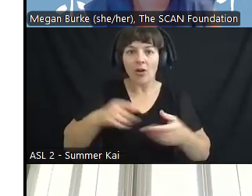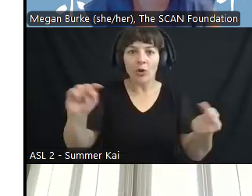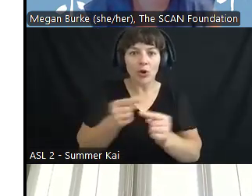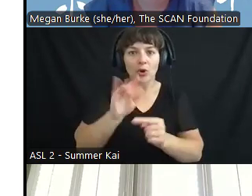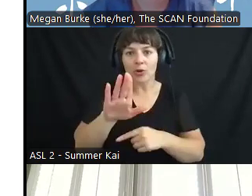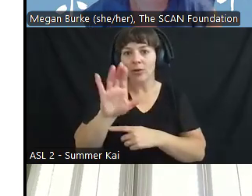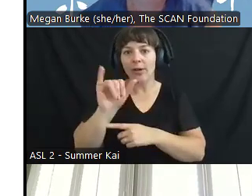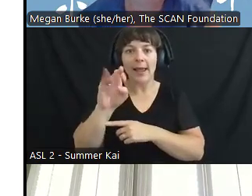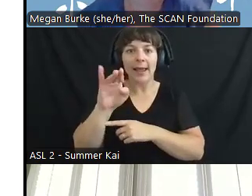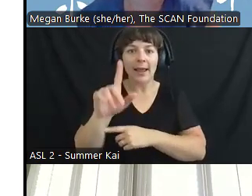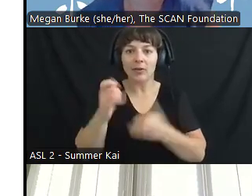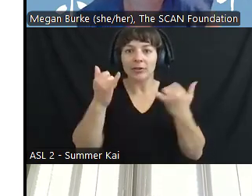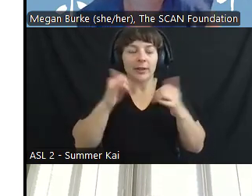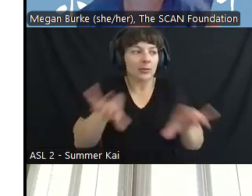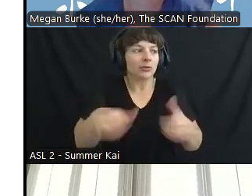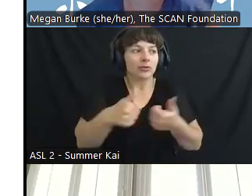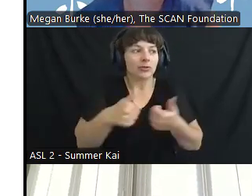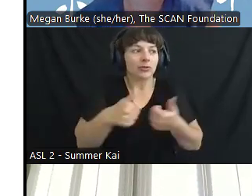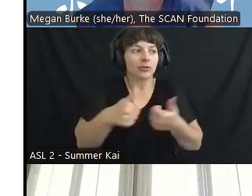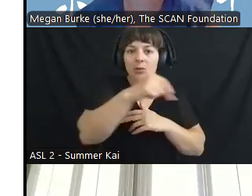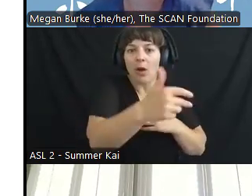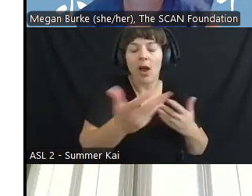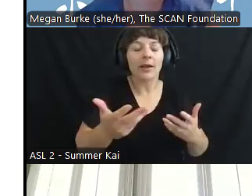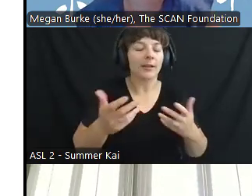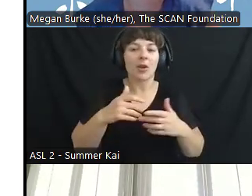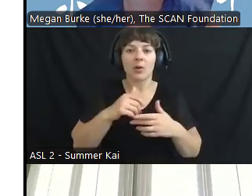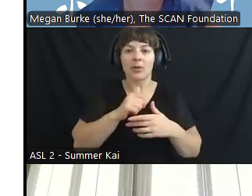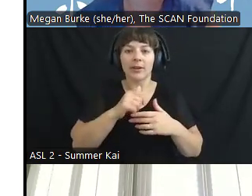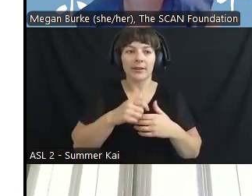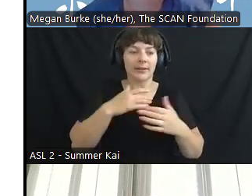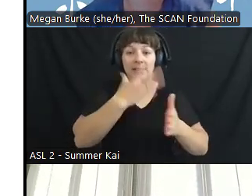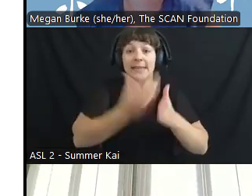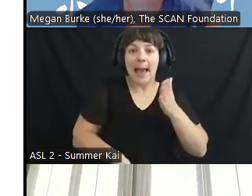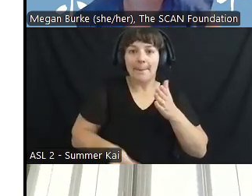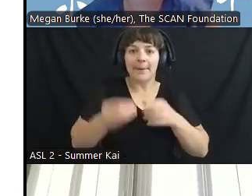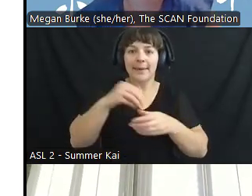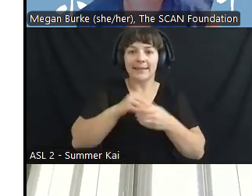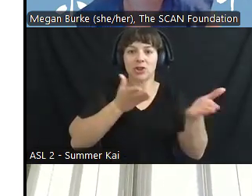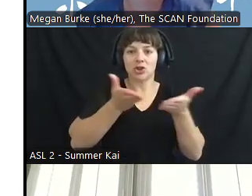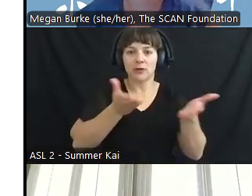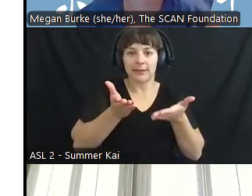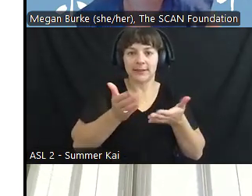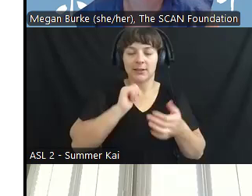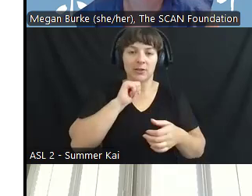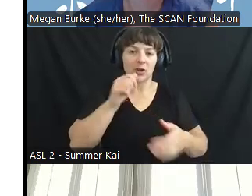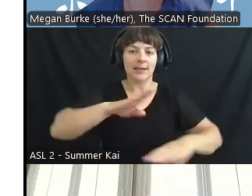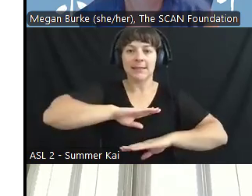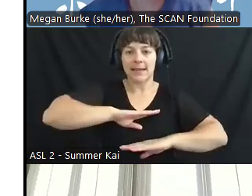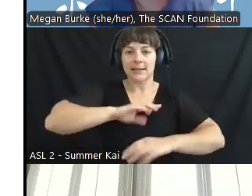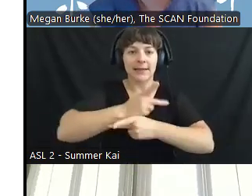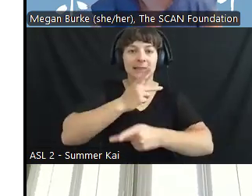gap. You're not getting the level of care that you need, and it doesn't seem like a systemic